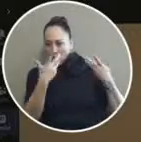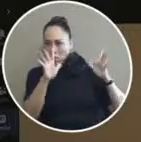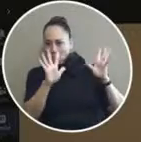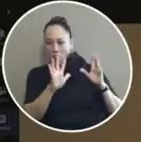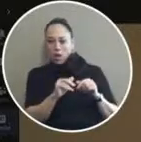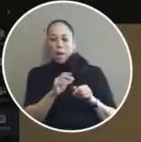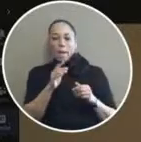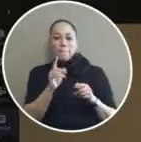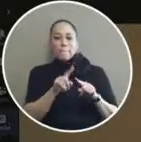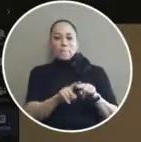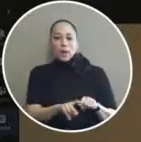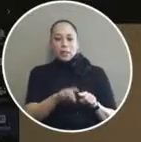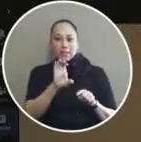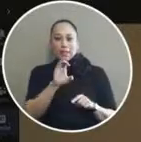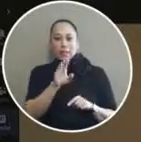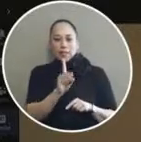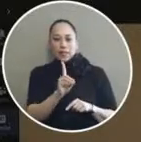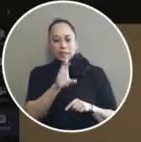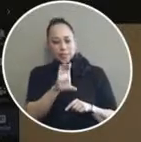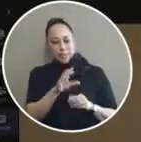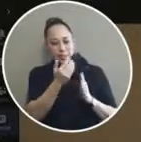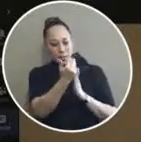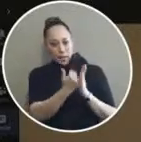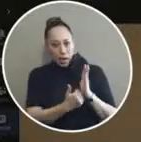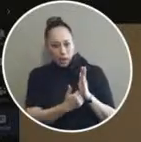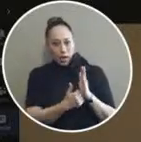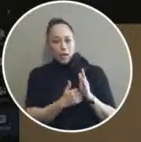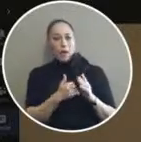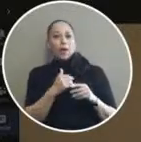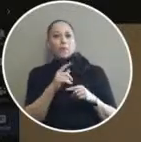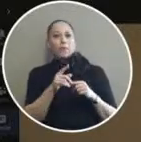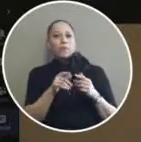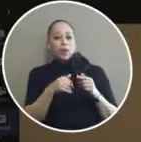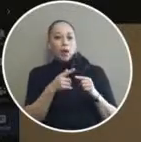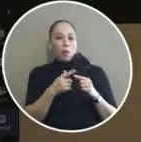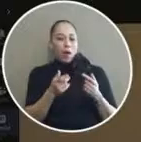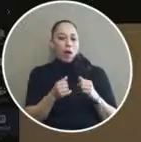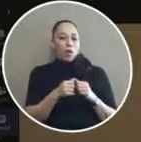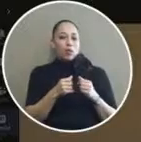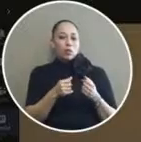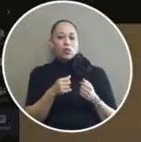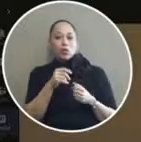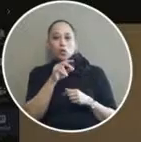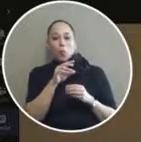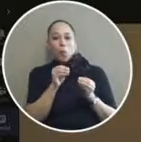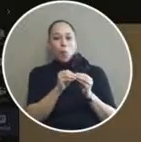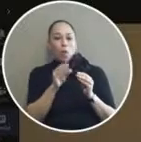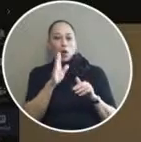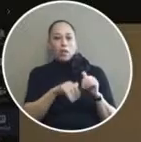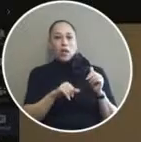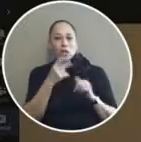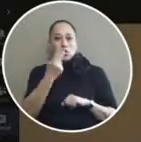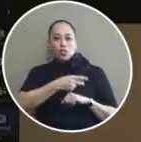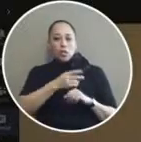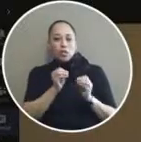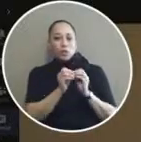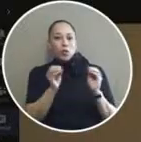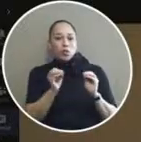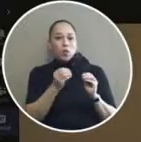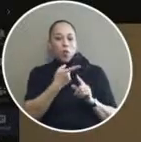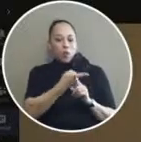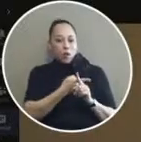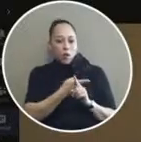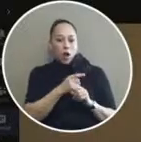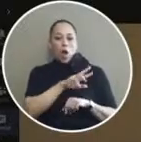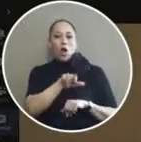on the CDC guideline, which is having more than 72 hours without fever and the use of any antipyretics,